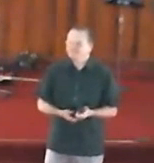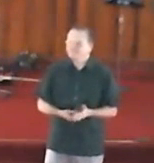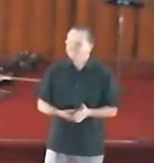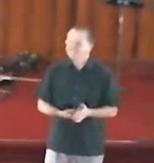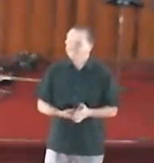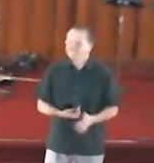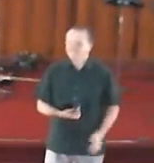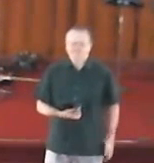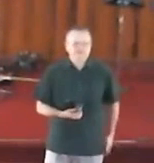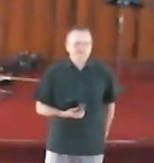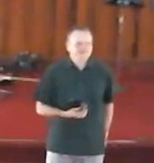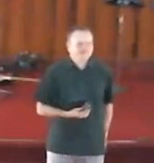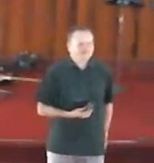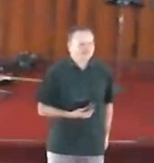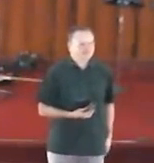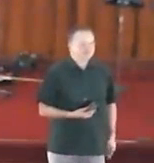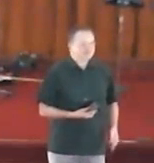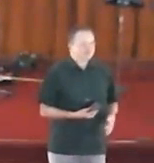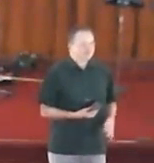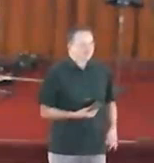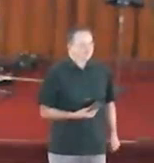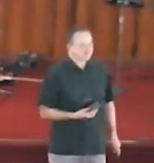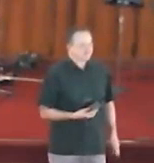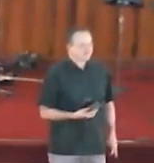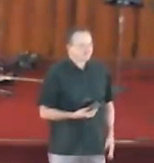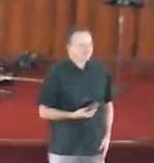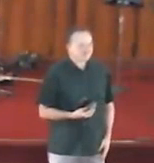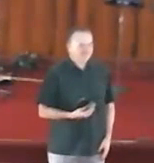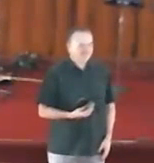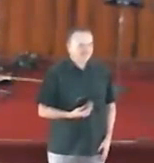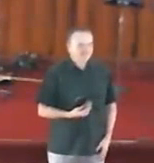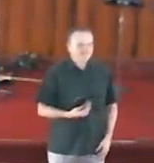pretty interesting. What can we learn about them in the first few verses?